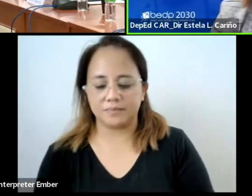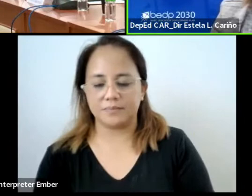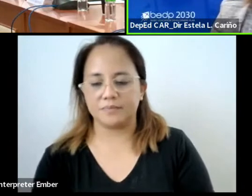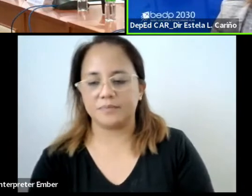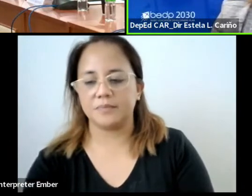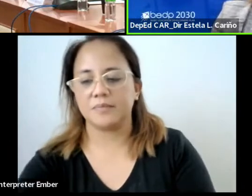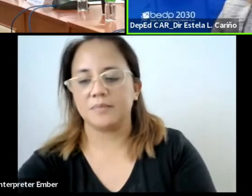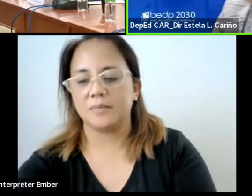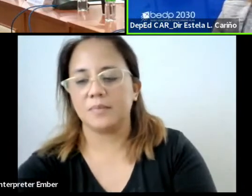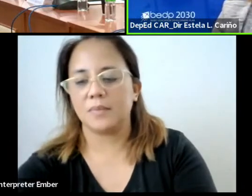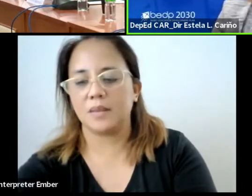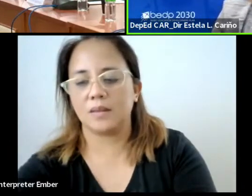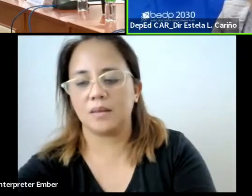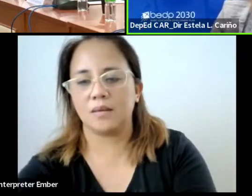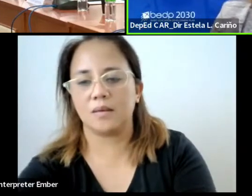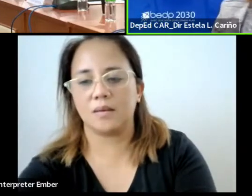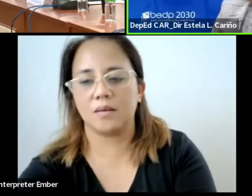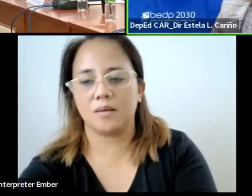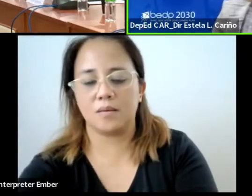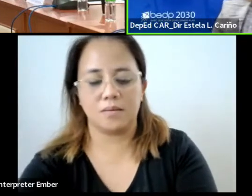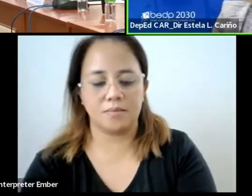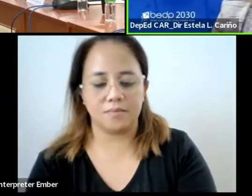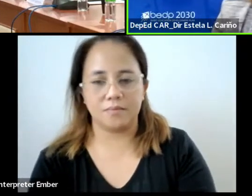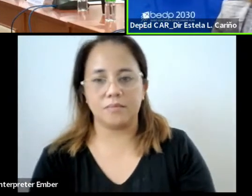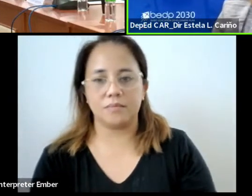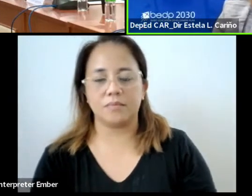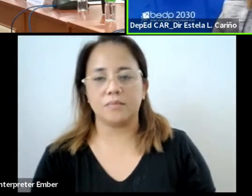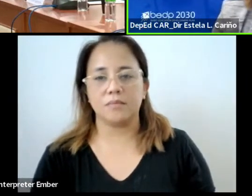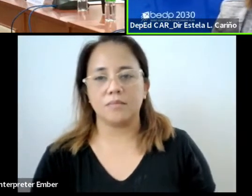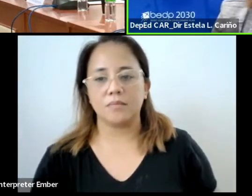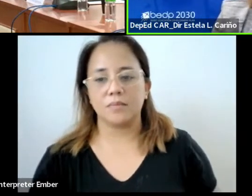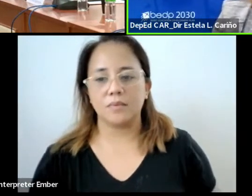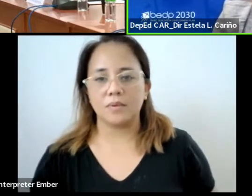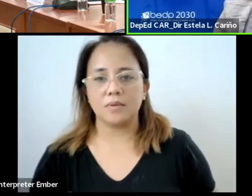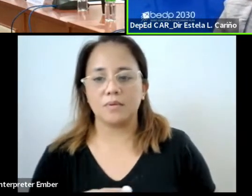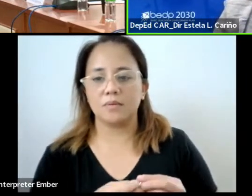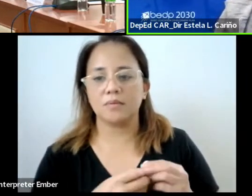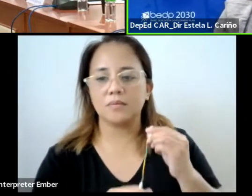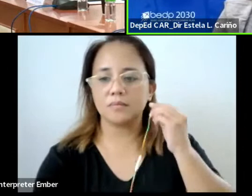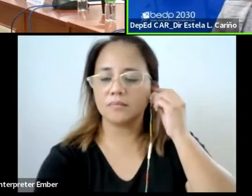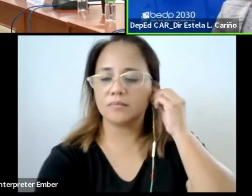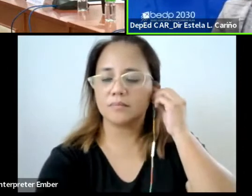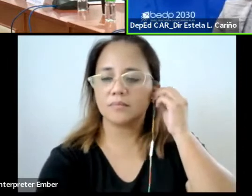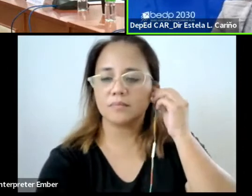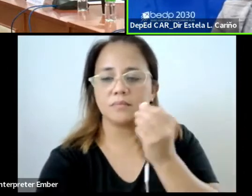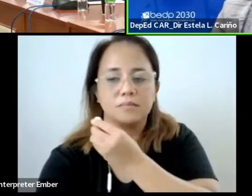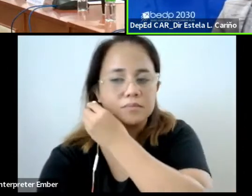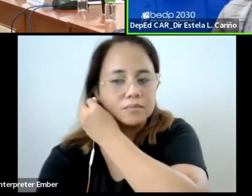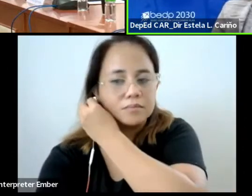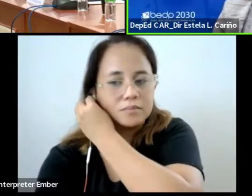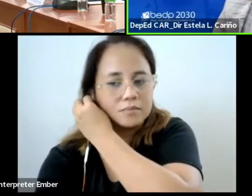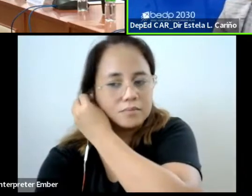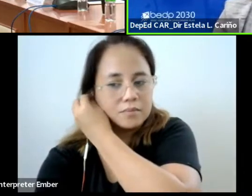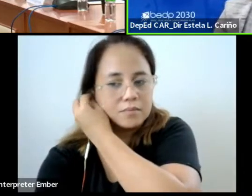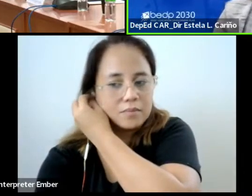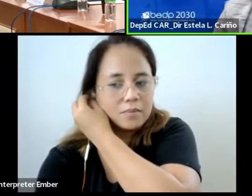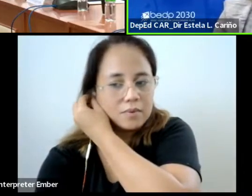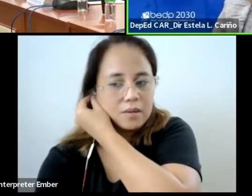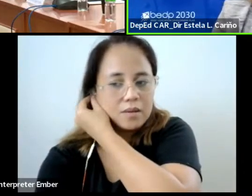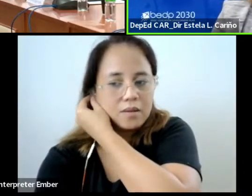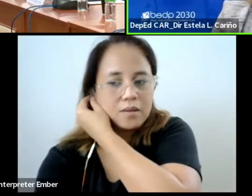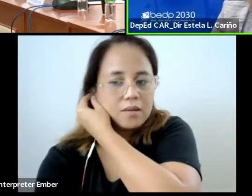resource materials in Iloco which were not opened up to this time because that is not the language spoken in the different schools.